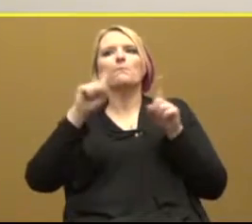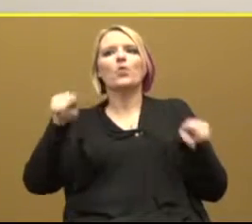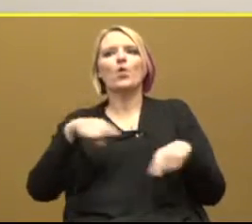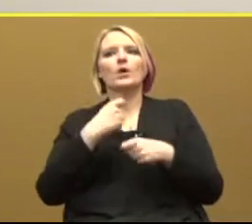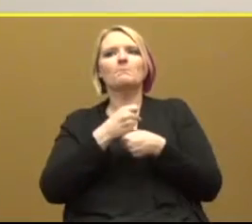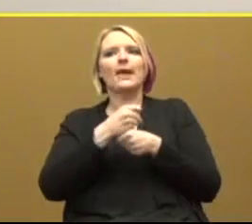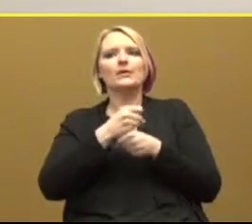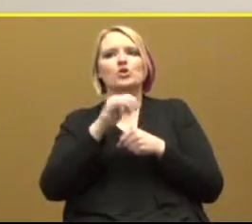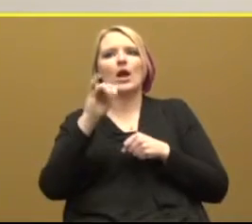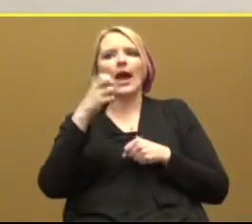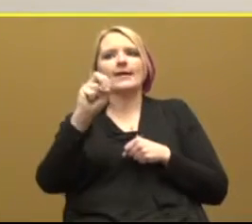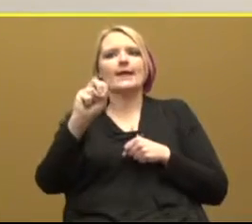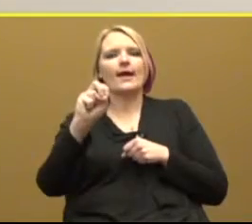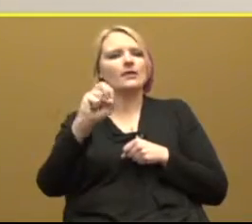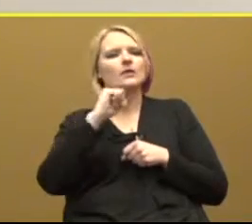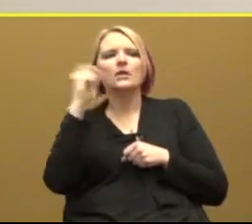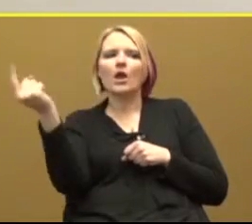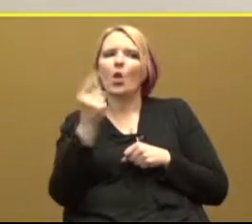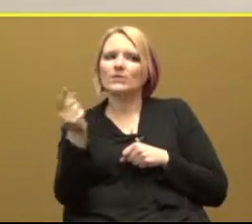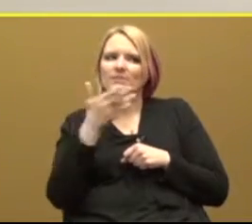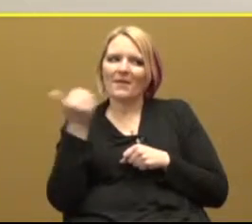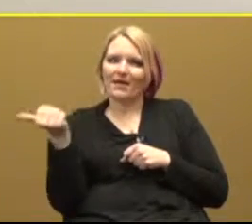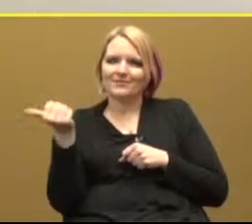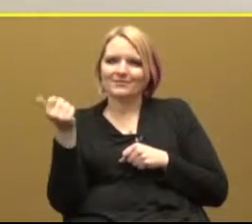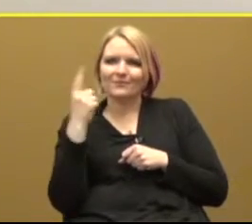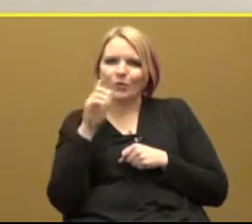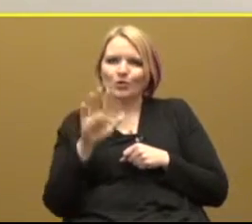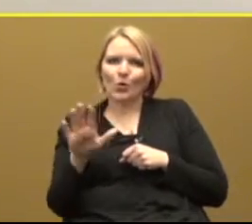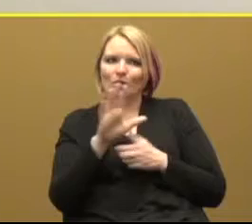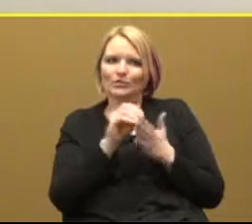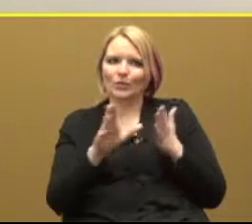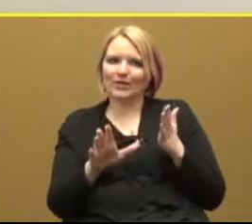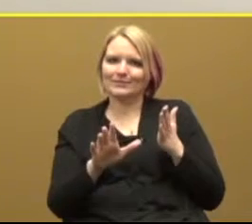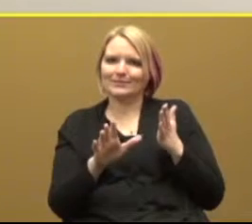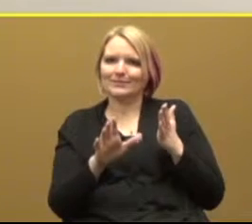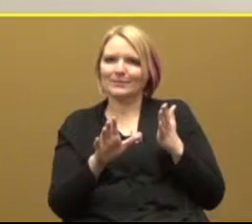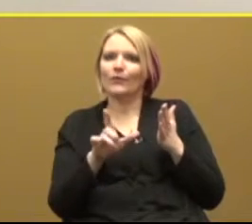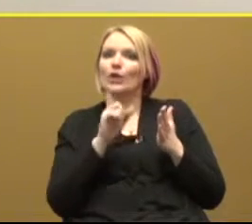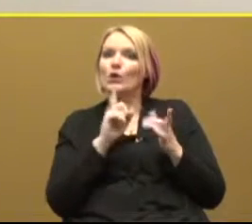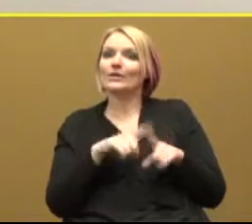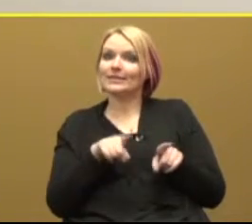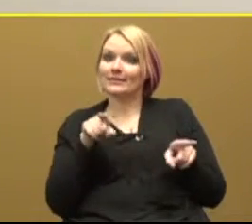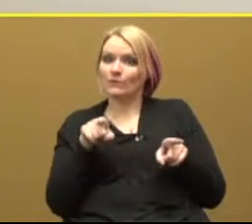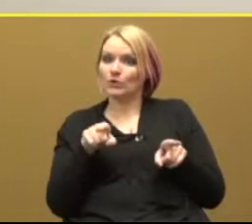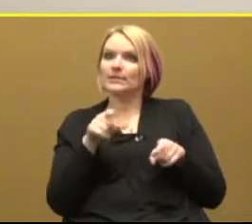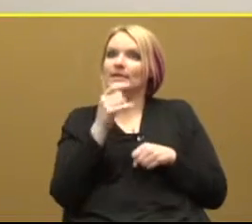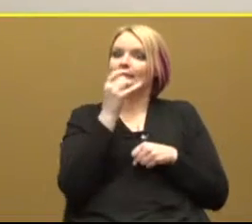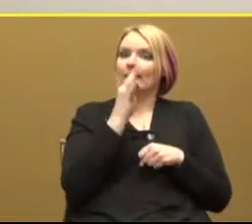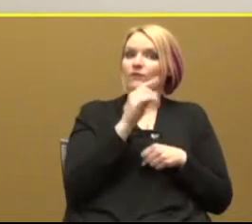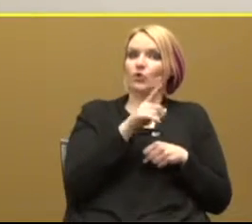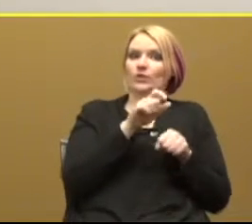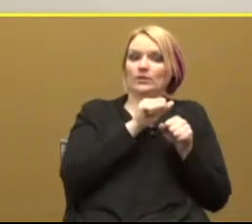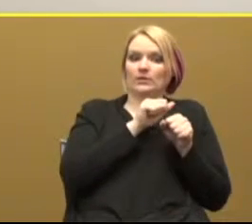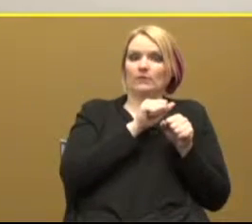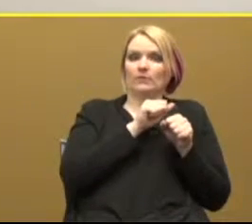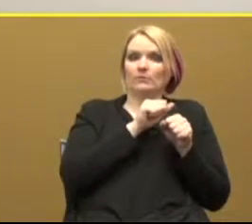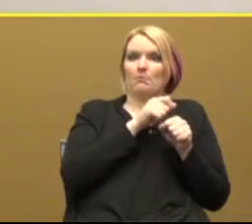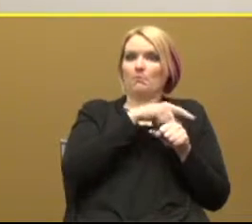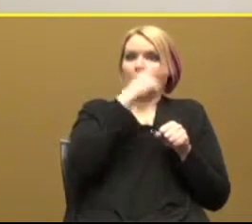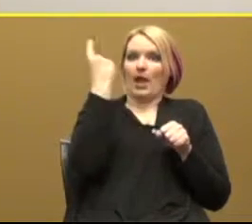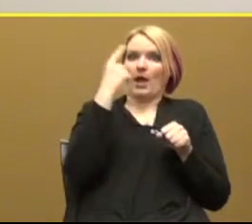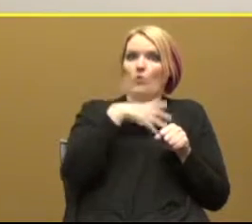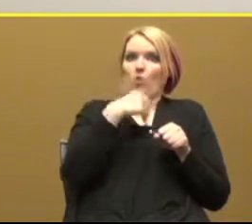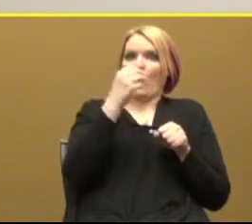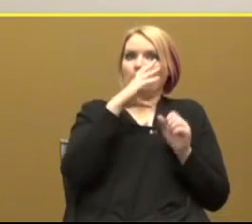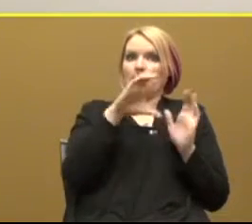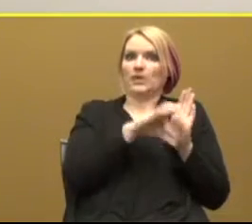icons. Not always the best thing for your students. There's a difference. If you put out a black and white, you're only